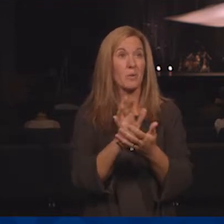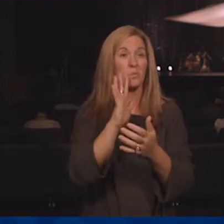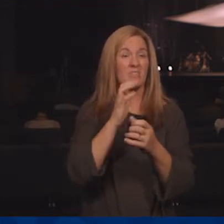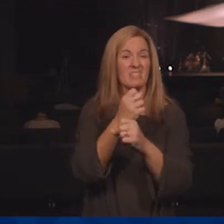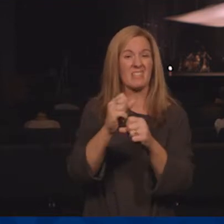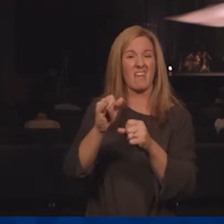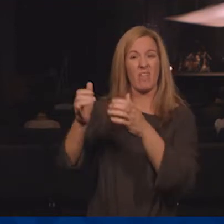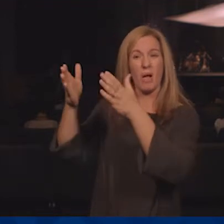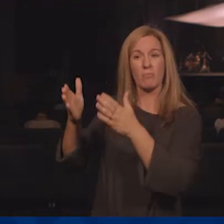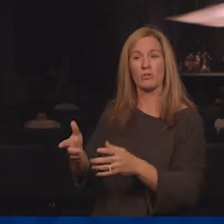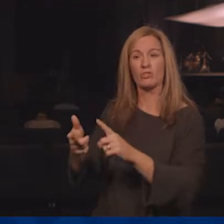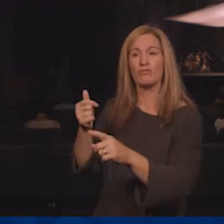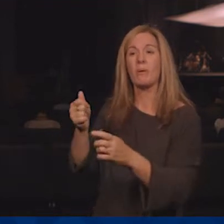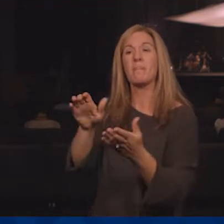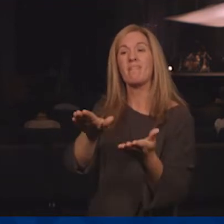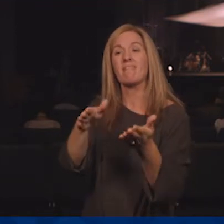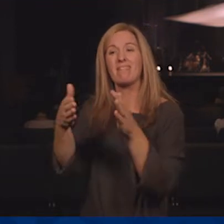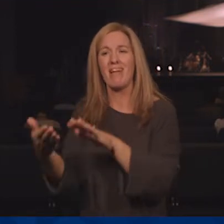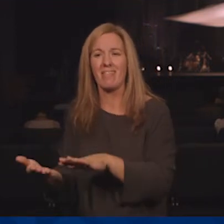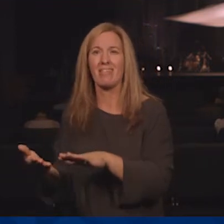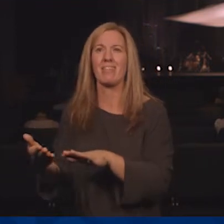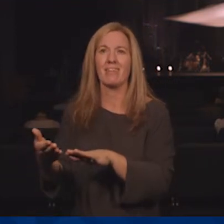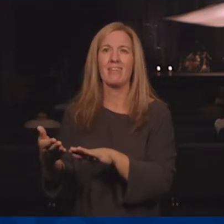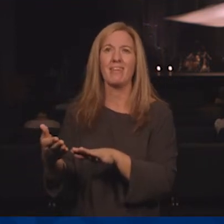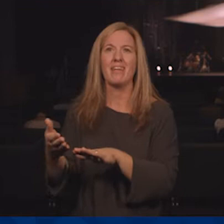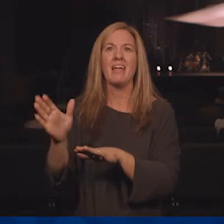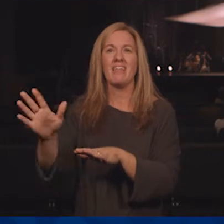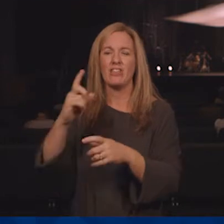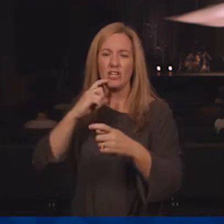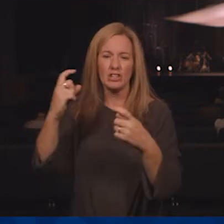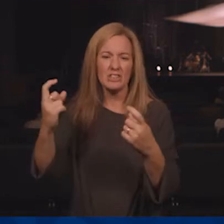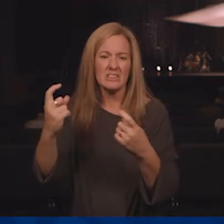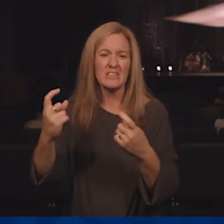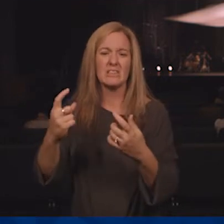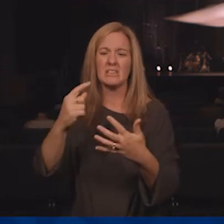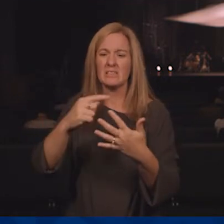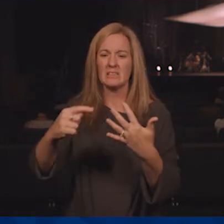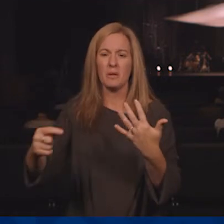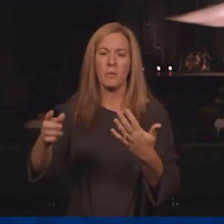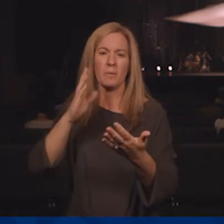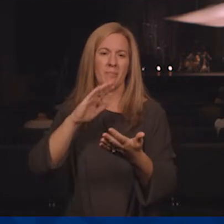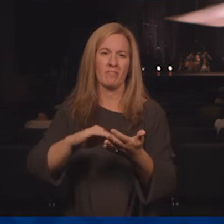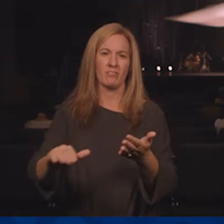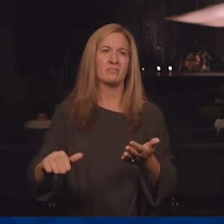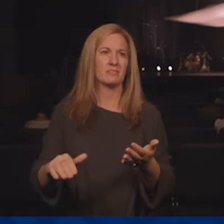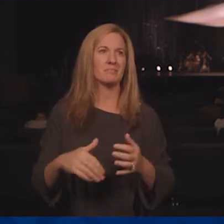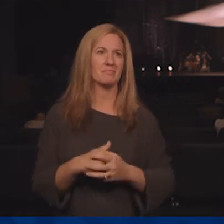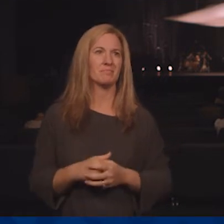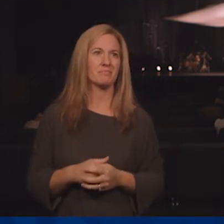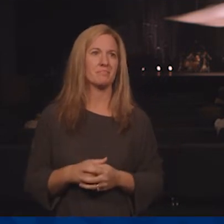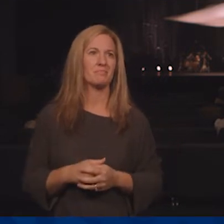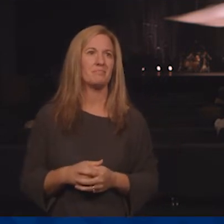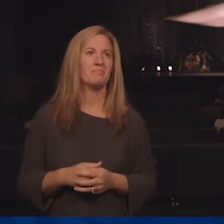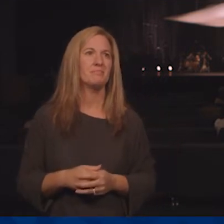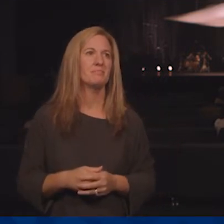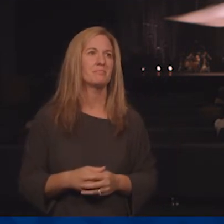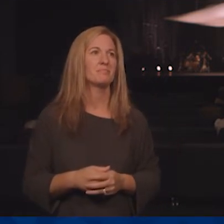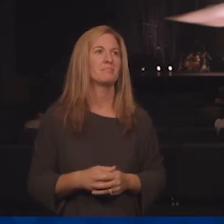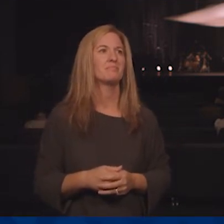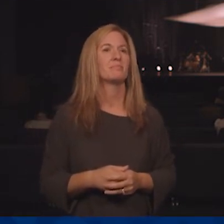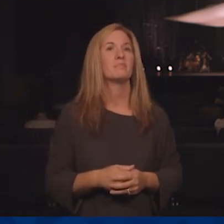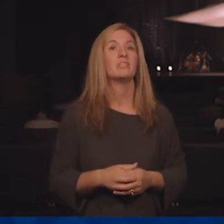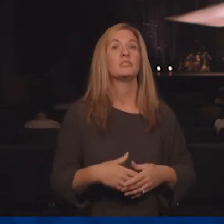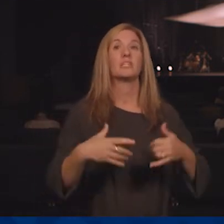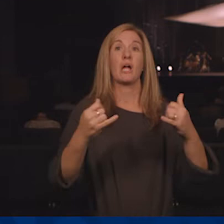from death and cover over a multitude of sins. All right, so we're going to take this from the top